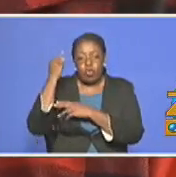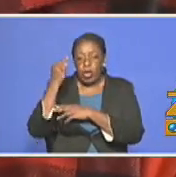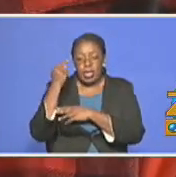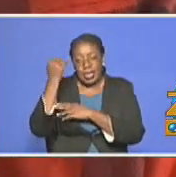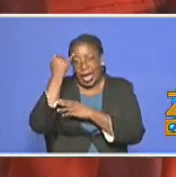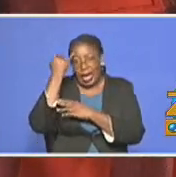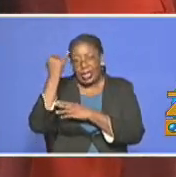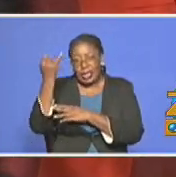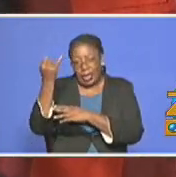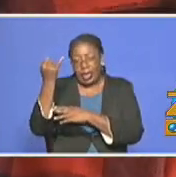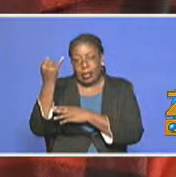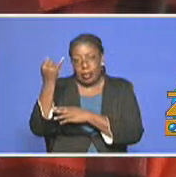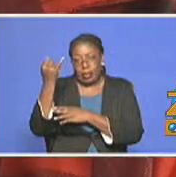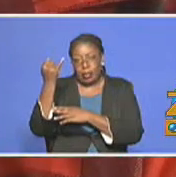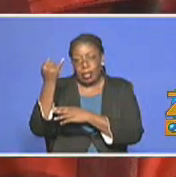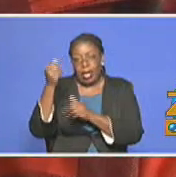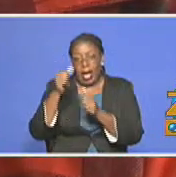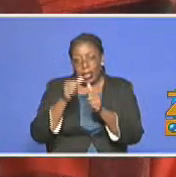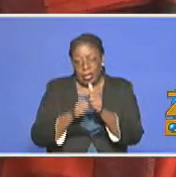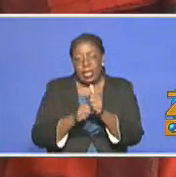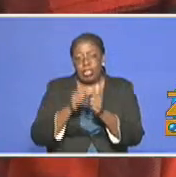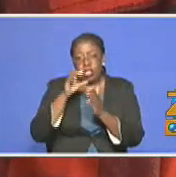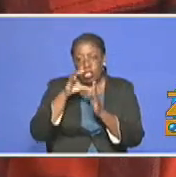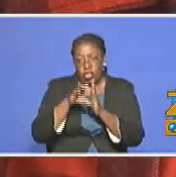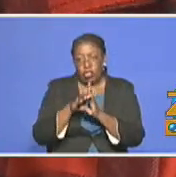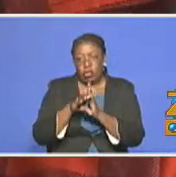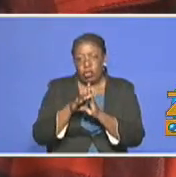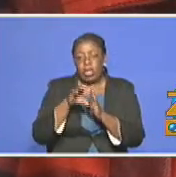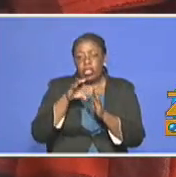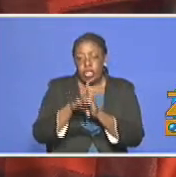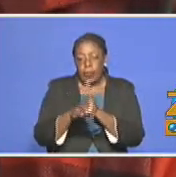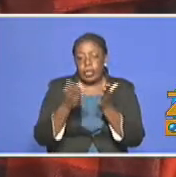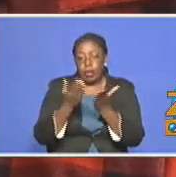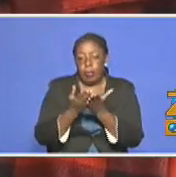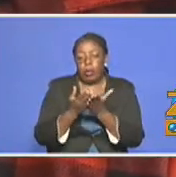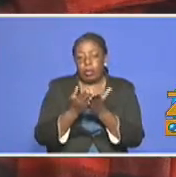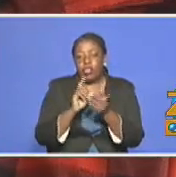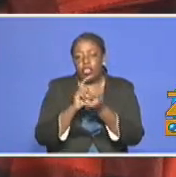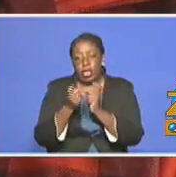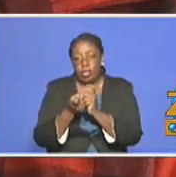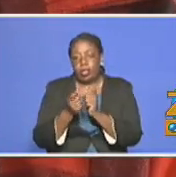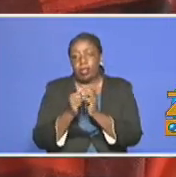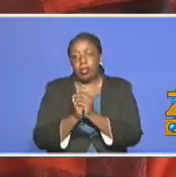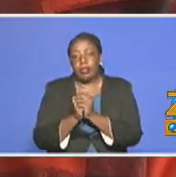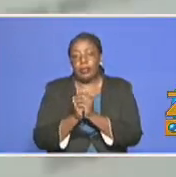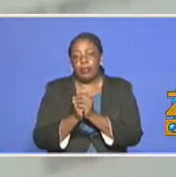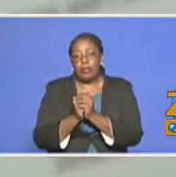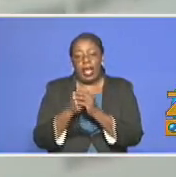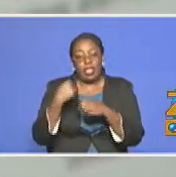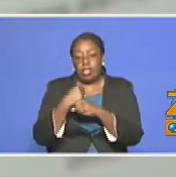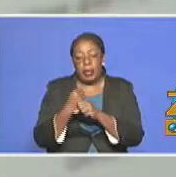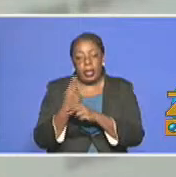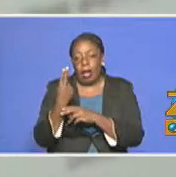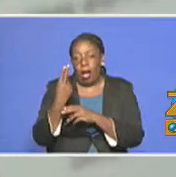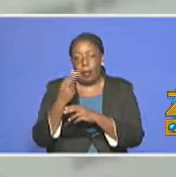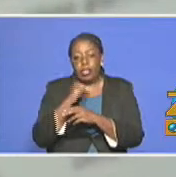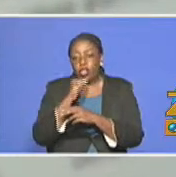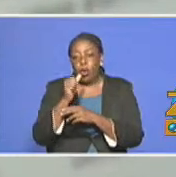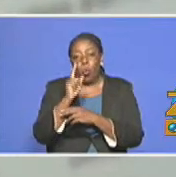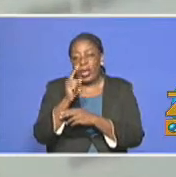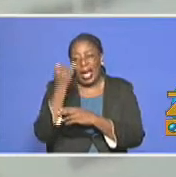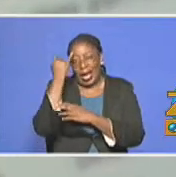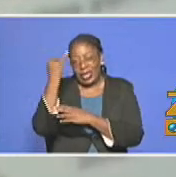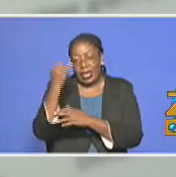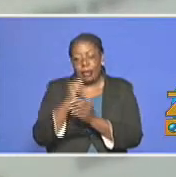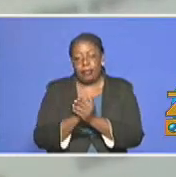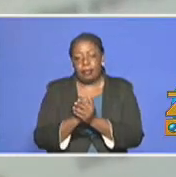crazier ideas as each chapter progresses. Is that one of the... That is not one of those. I just made it up. Well, 7 Get Rich